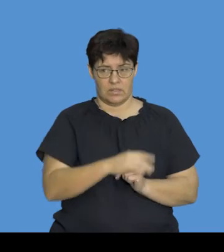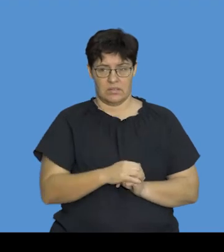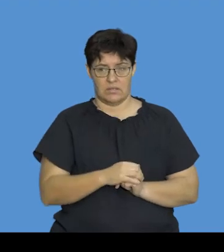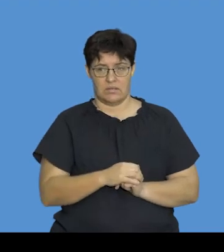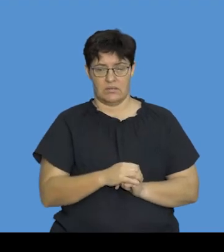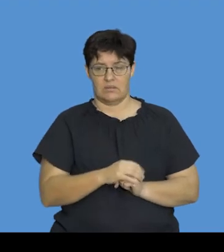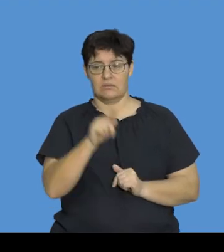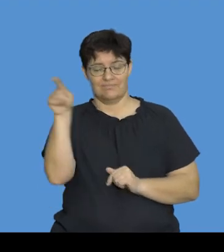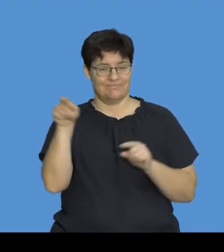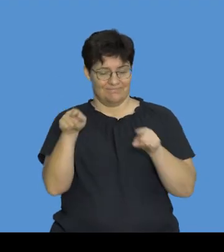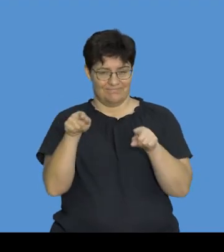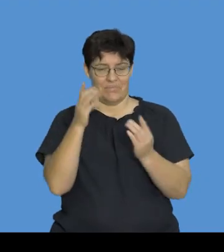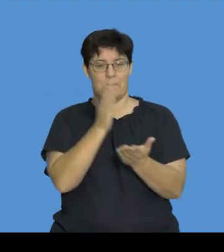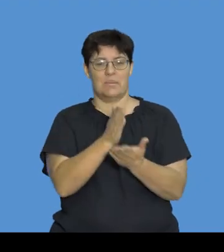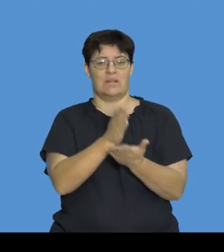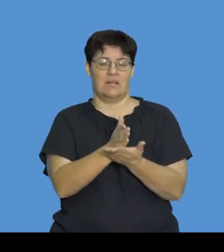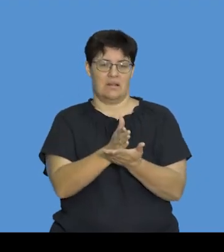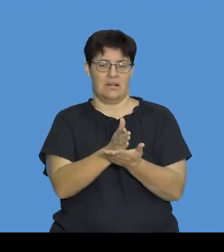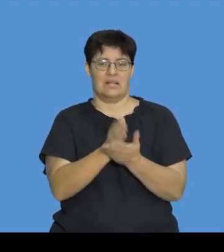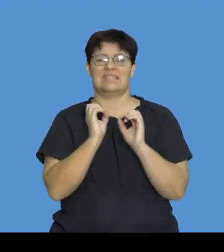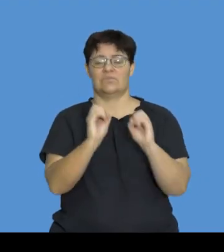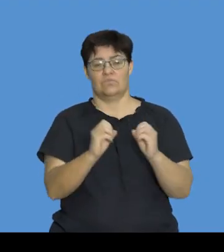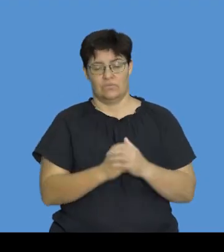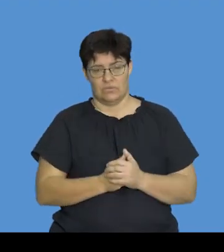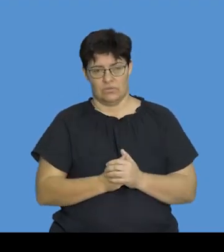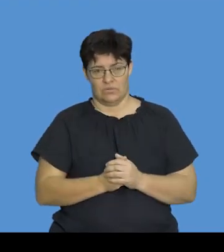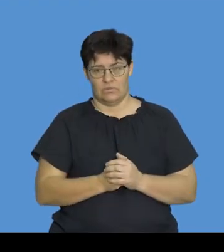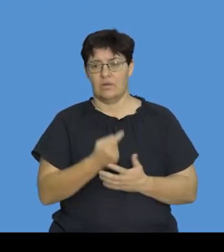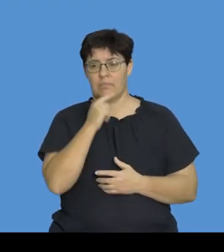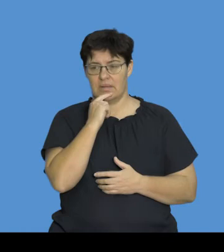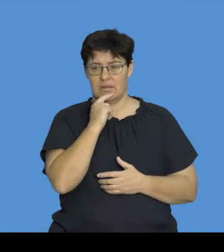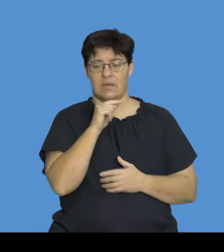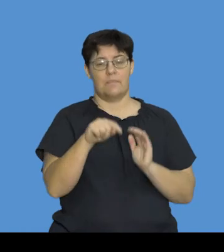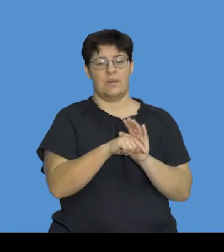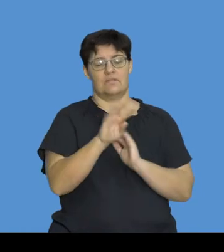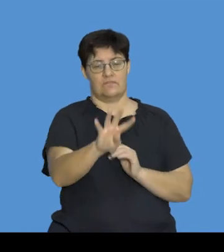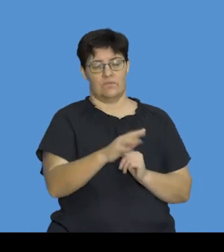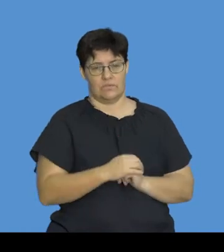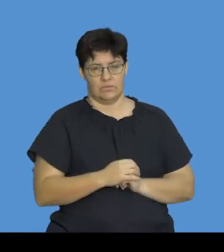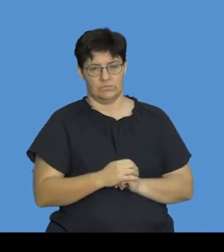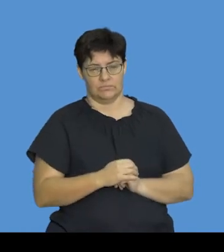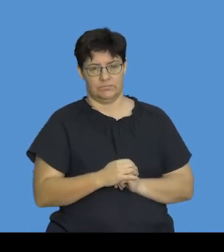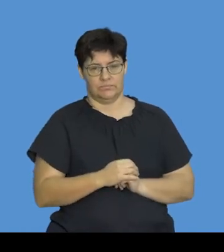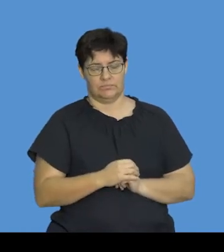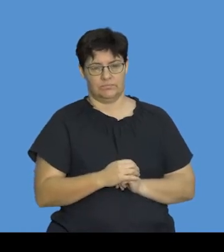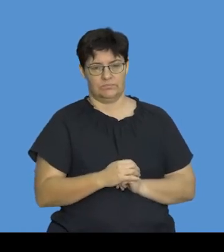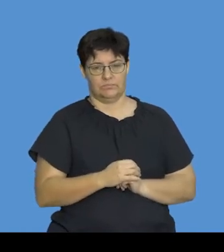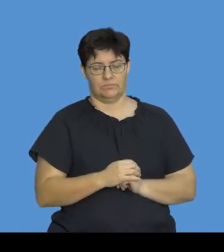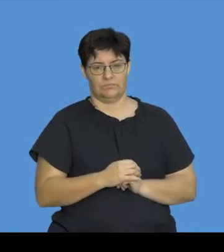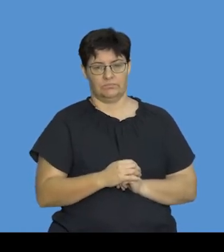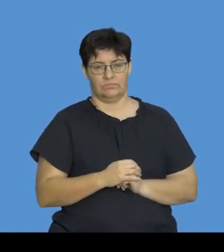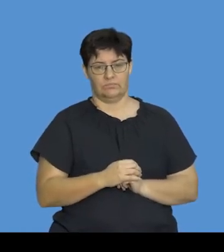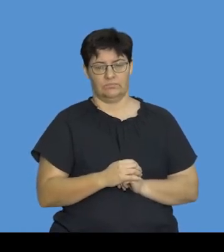squared. So you can see the middle term becomes 0. So this becomes minus 4.